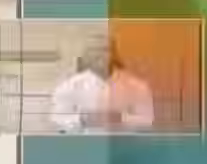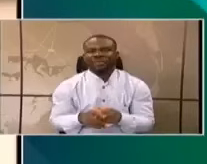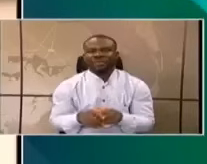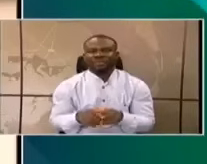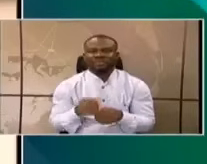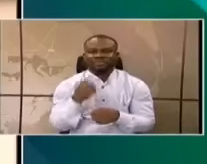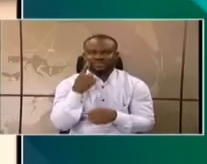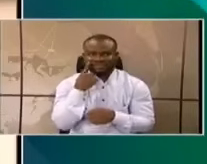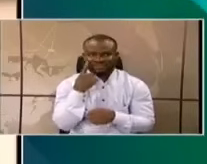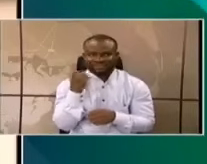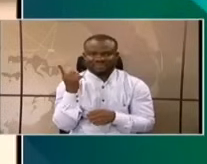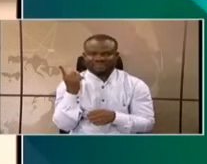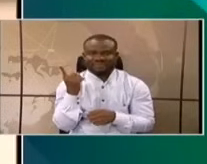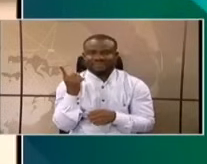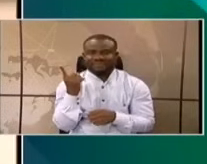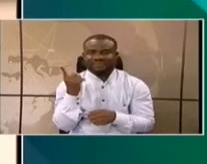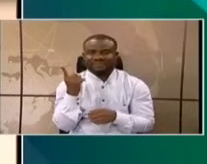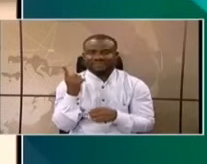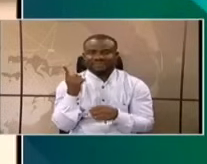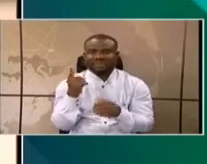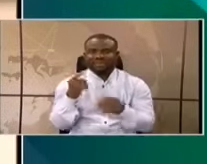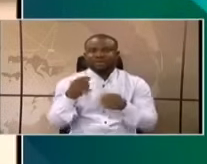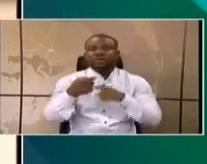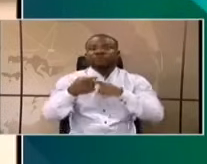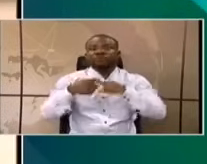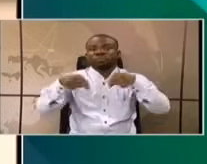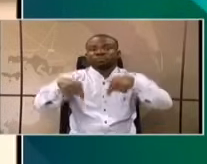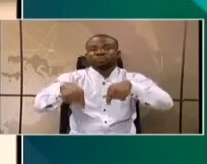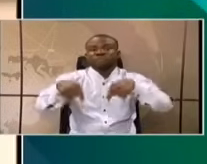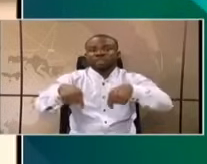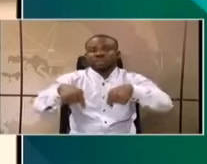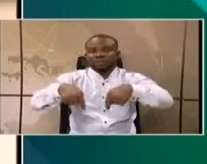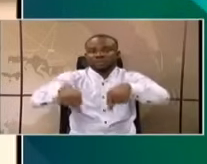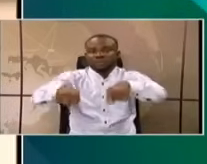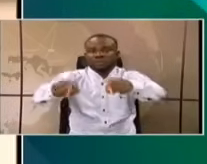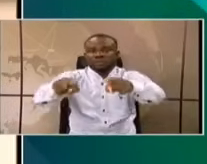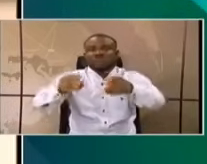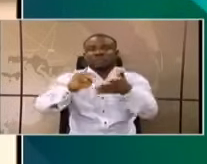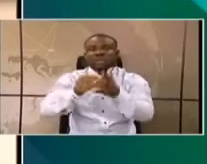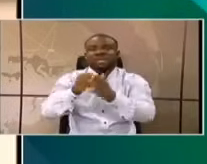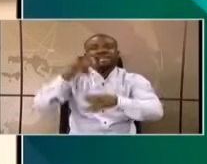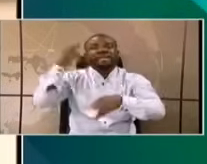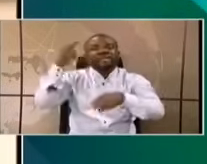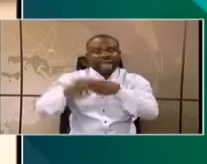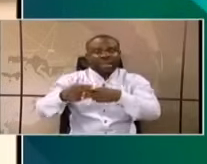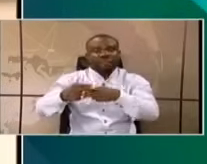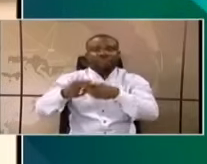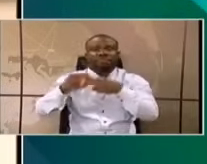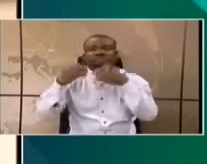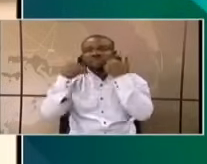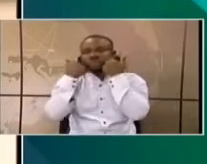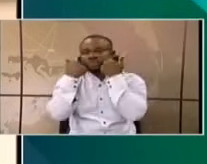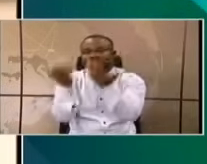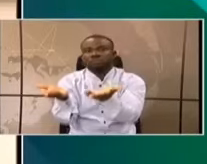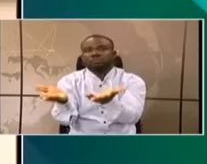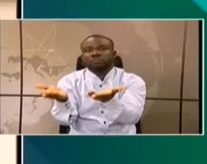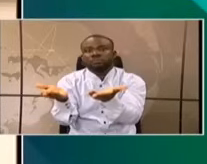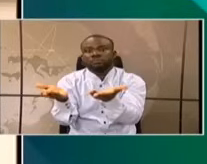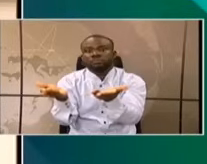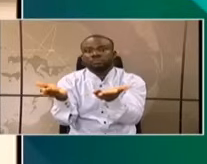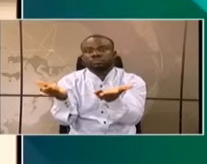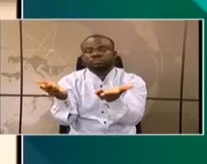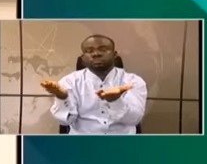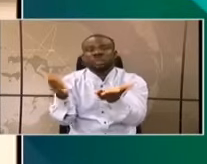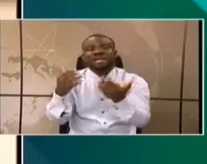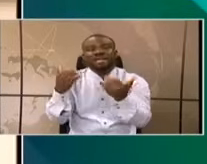80. A fear nekono a name and shame. Ojai. I am starting